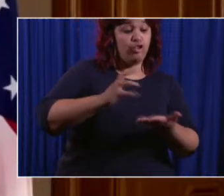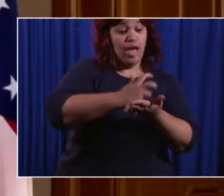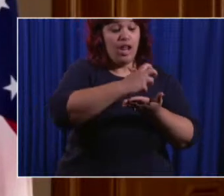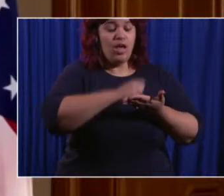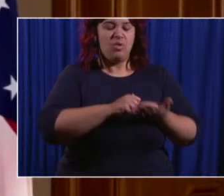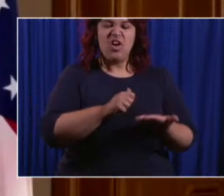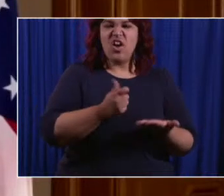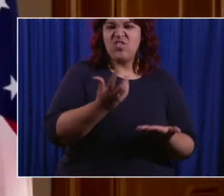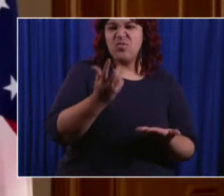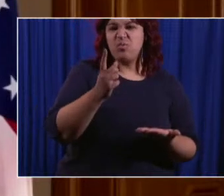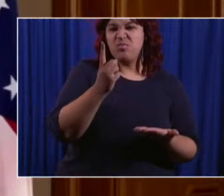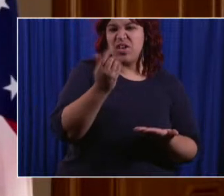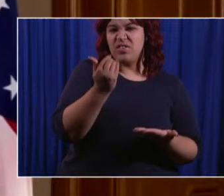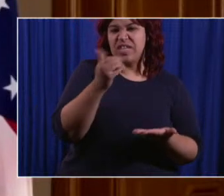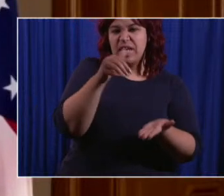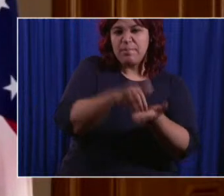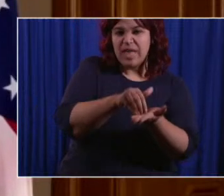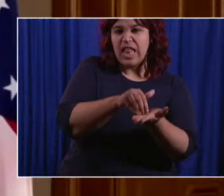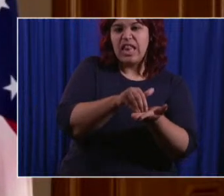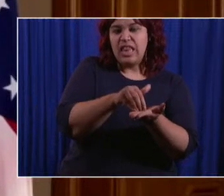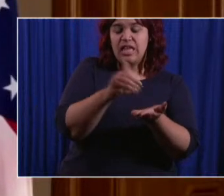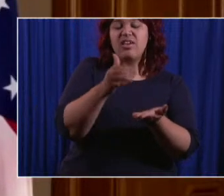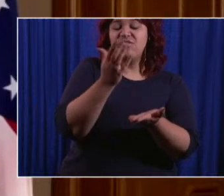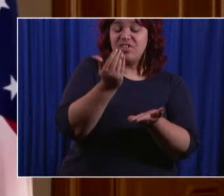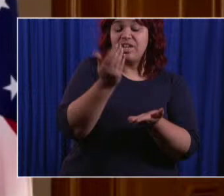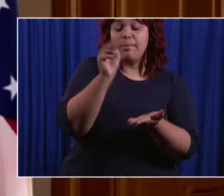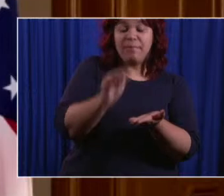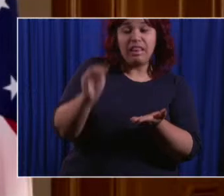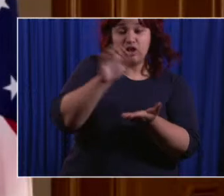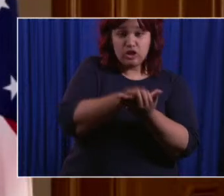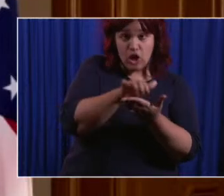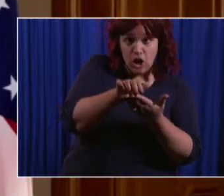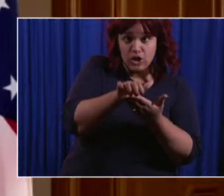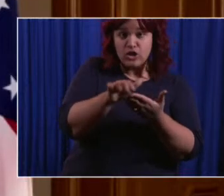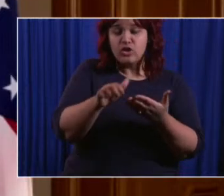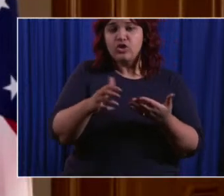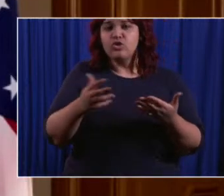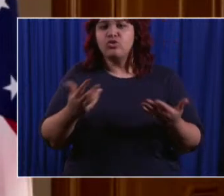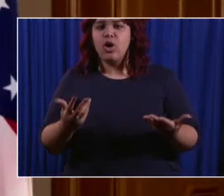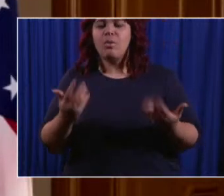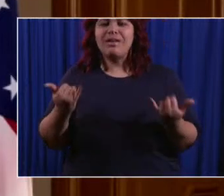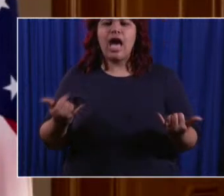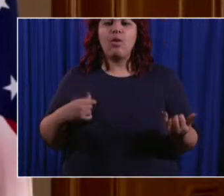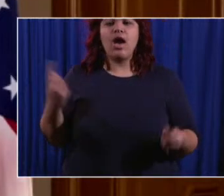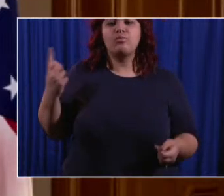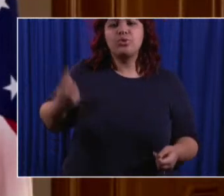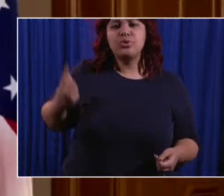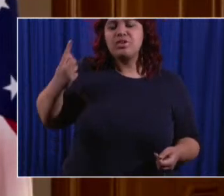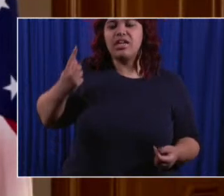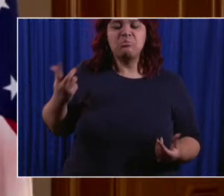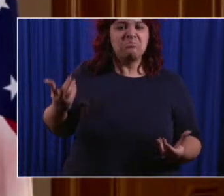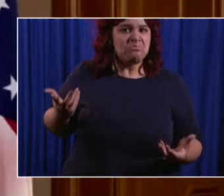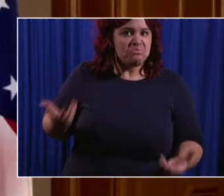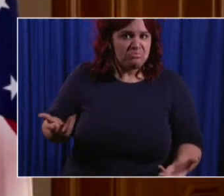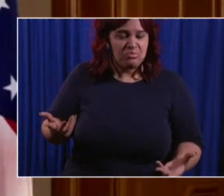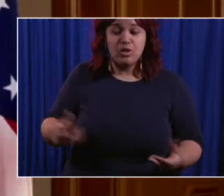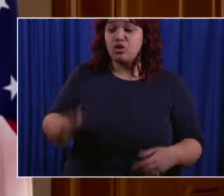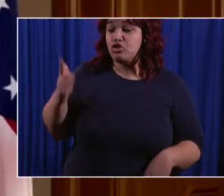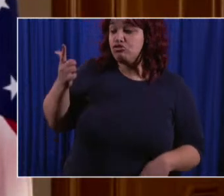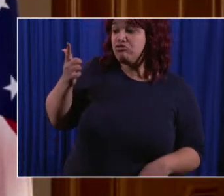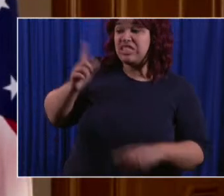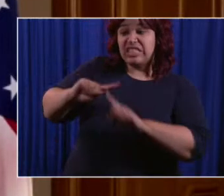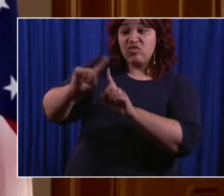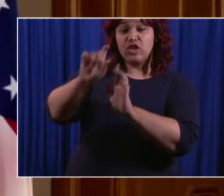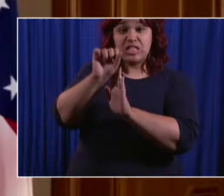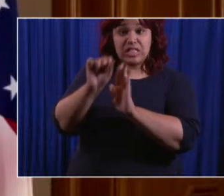credit in light of difficulties, enforcing these things in Lordstown? And can you also talk about whether or not Georgia and North Carolina